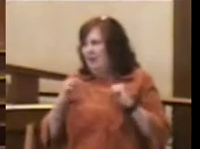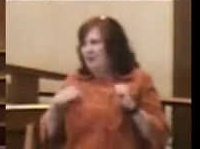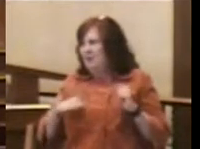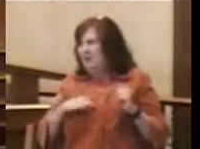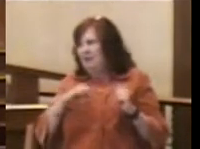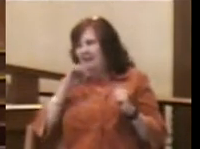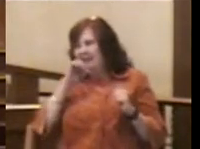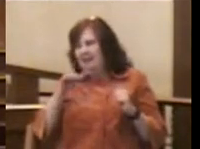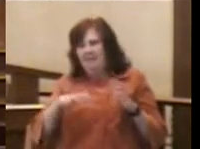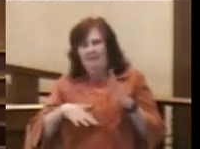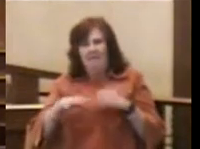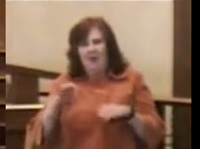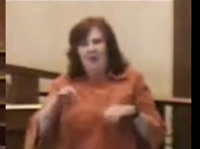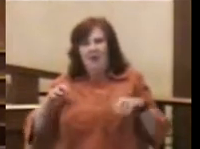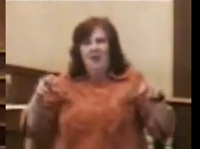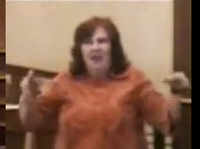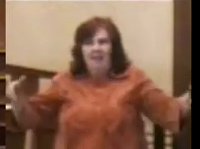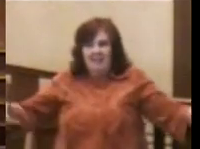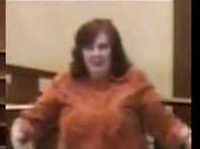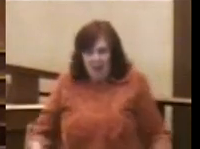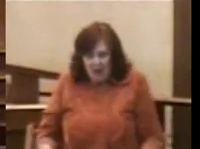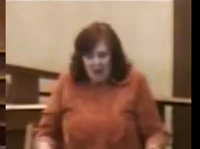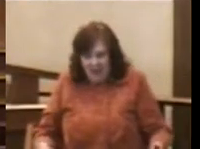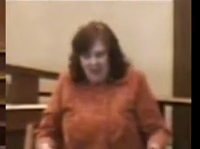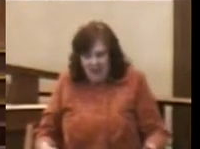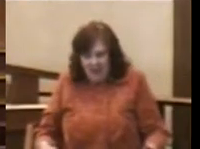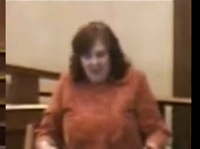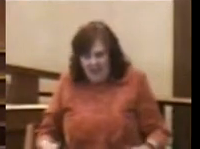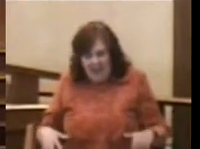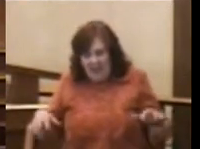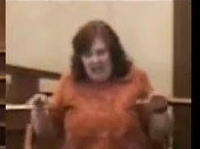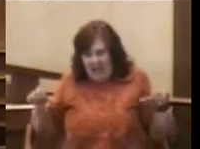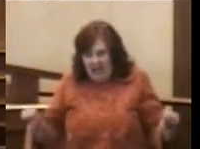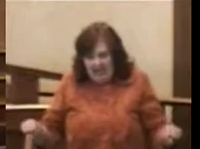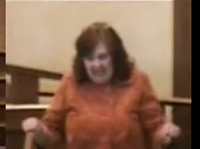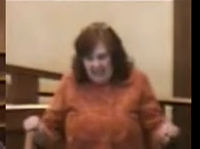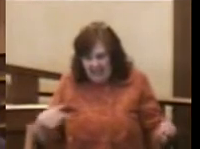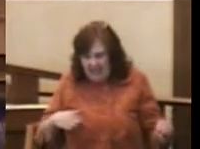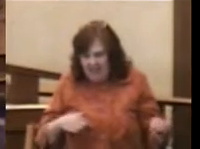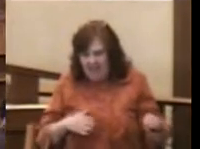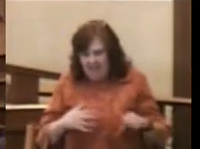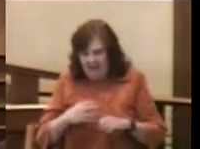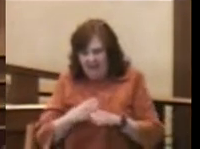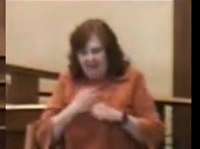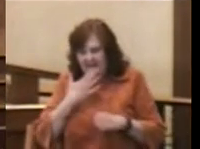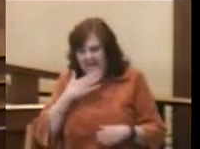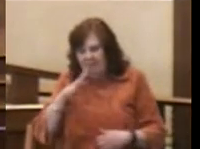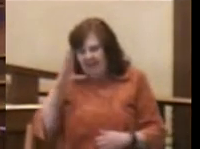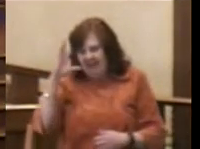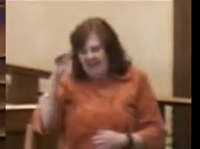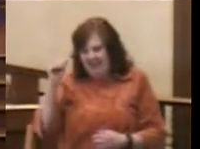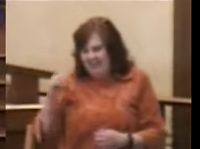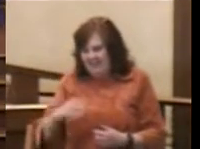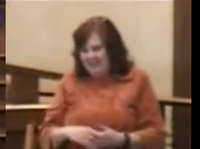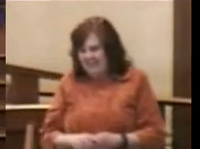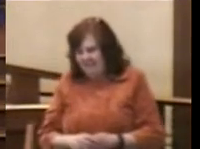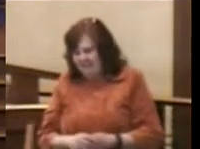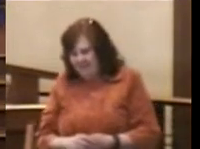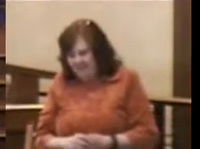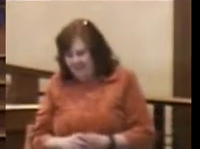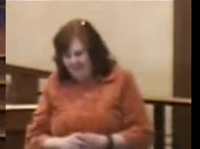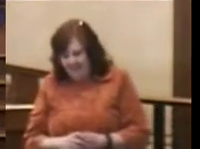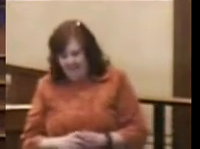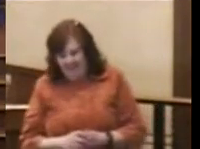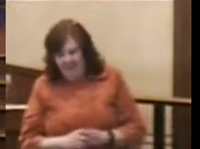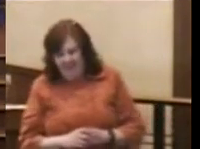the top of cars or on the hood, frantically hanging on so we can catch the bad guys.